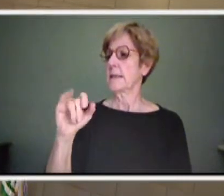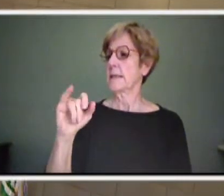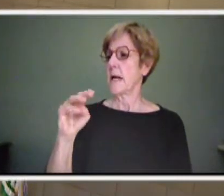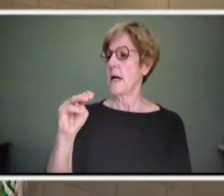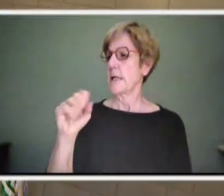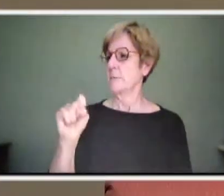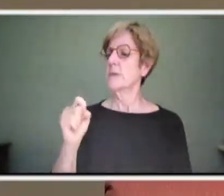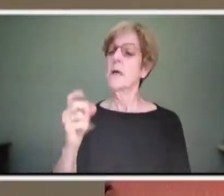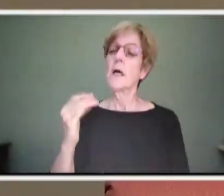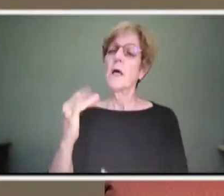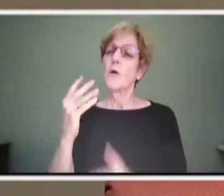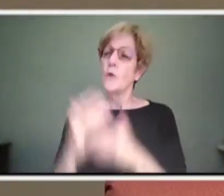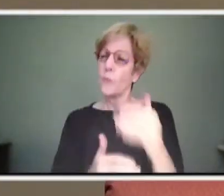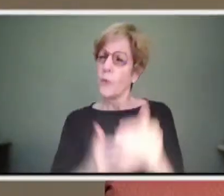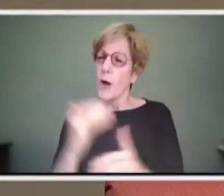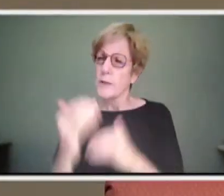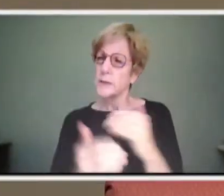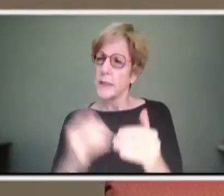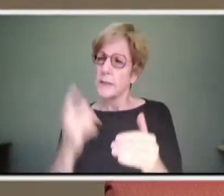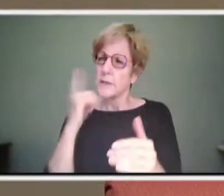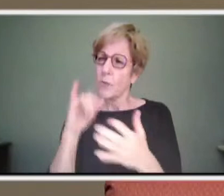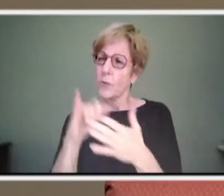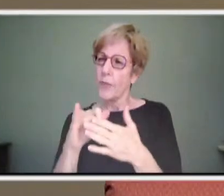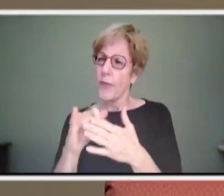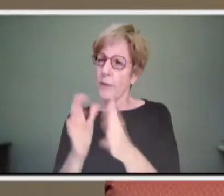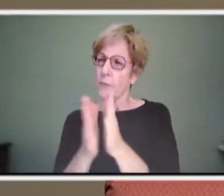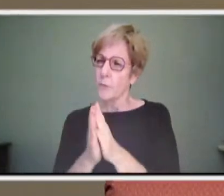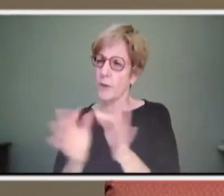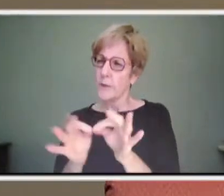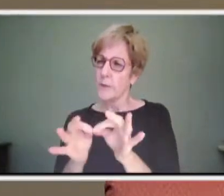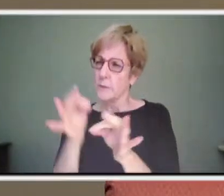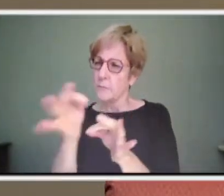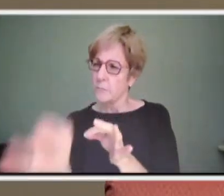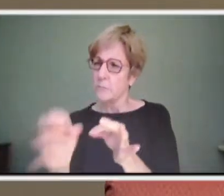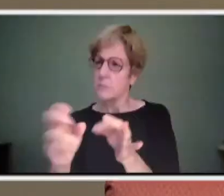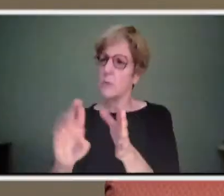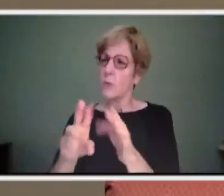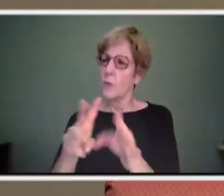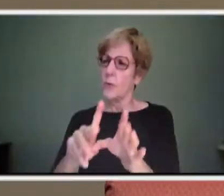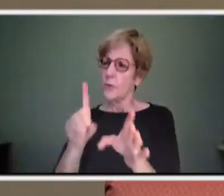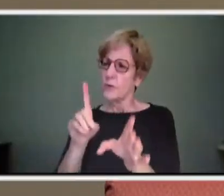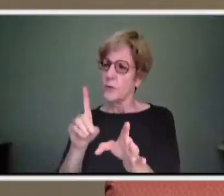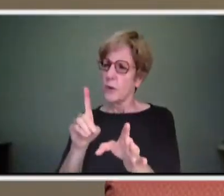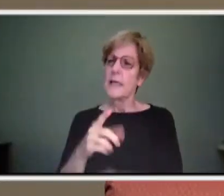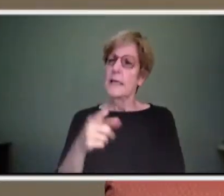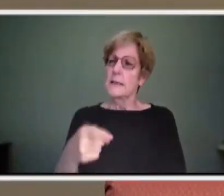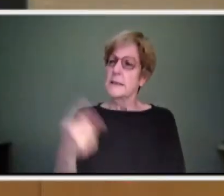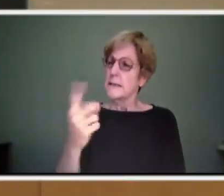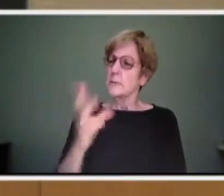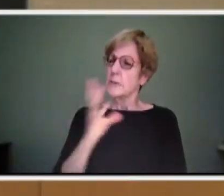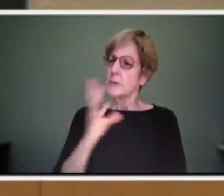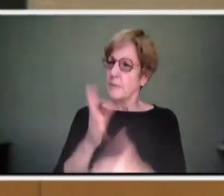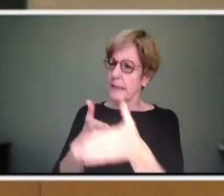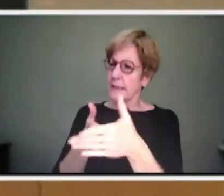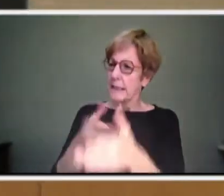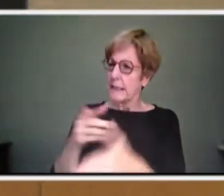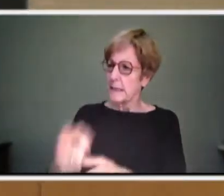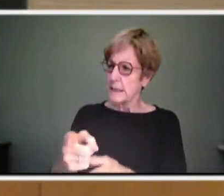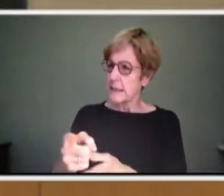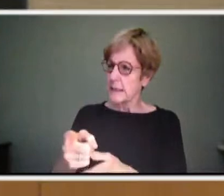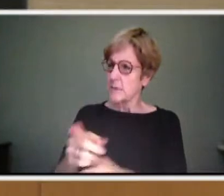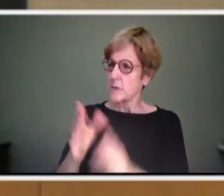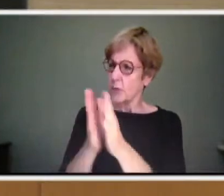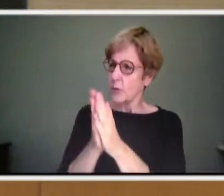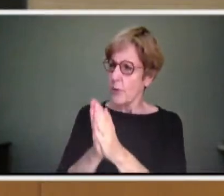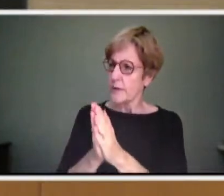process for getting there? Was there anyone came at the hearing and spoke against this petition? No. No, so this